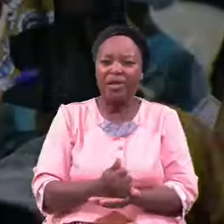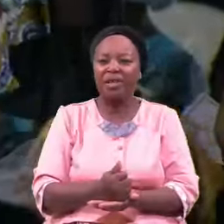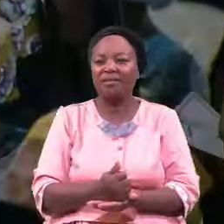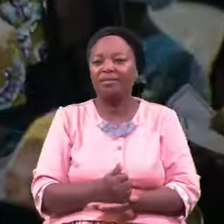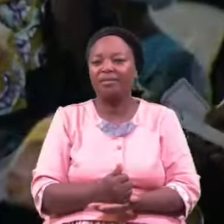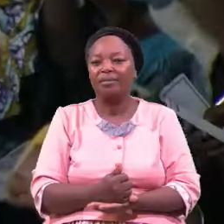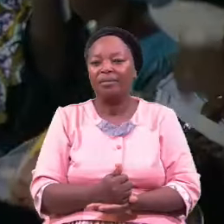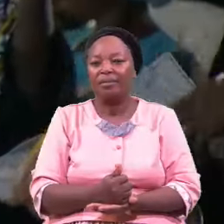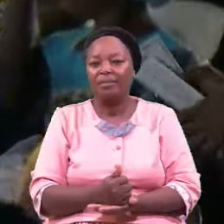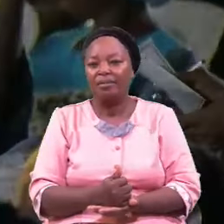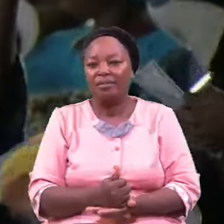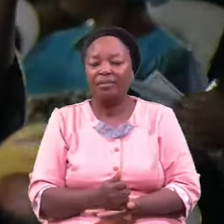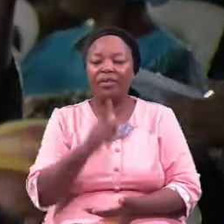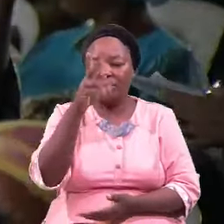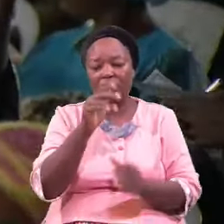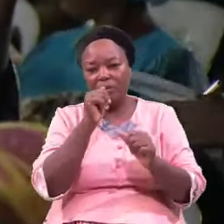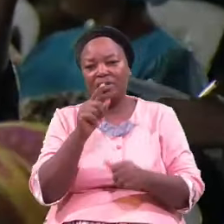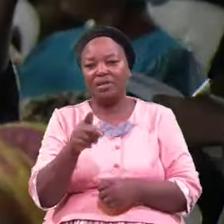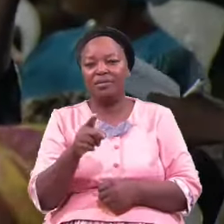God Bless You